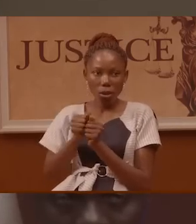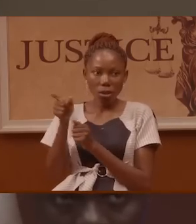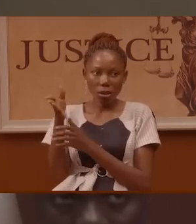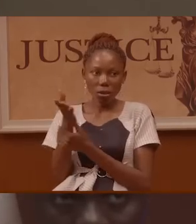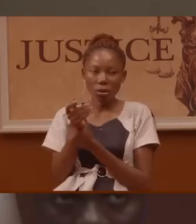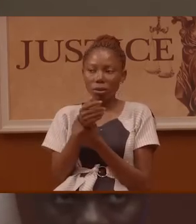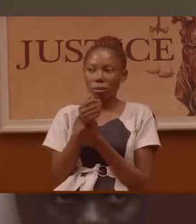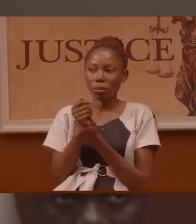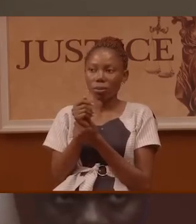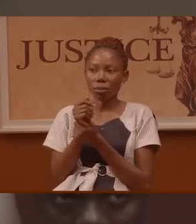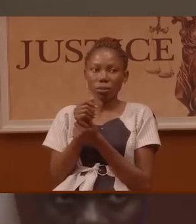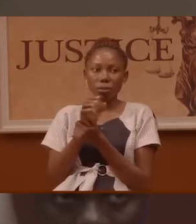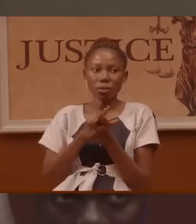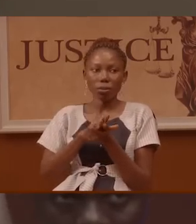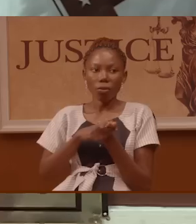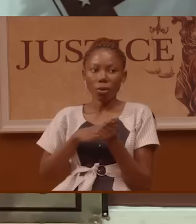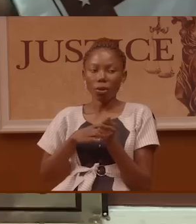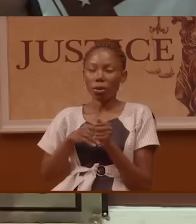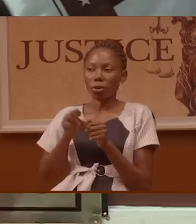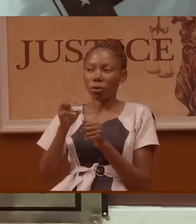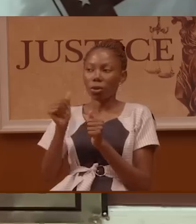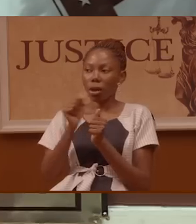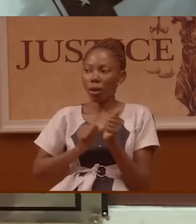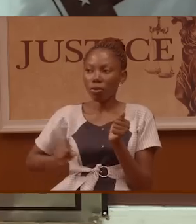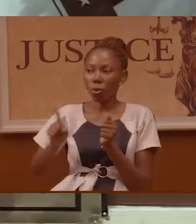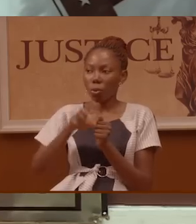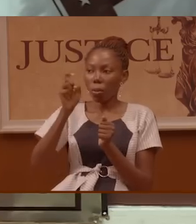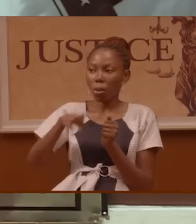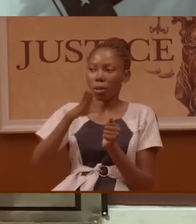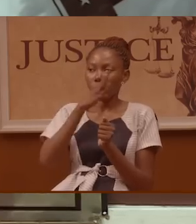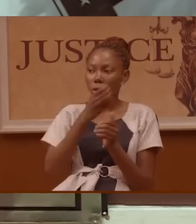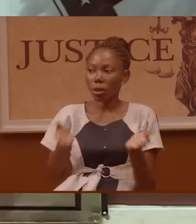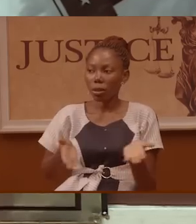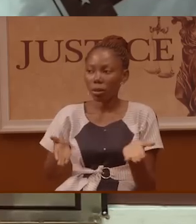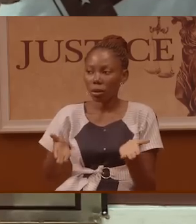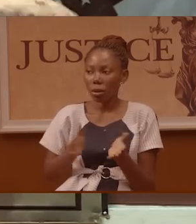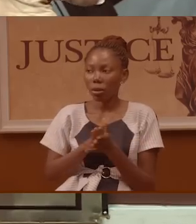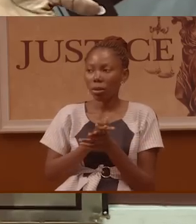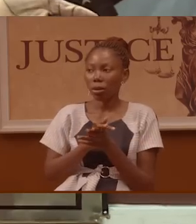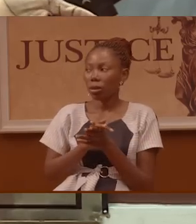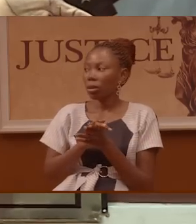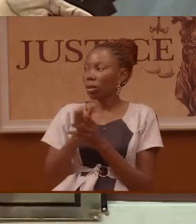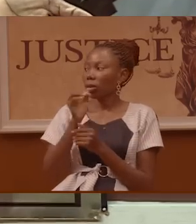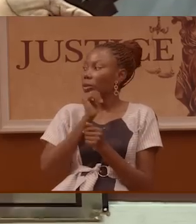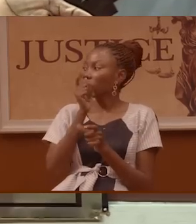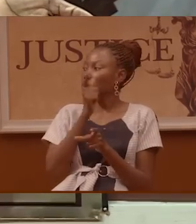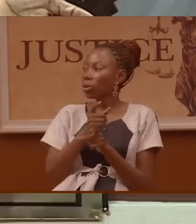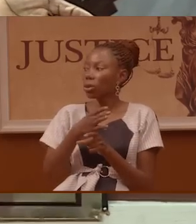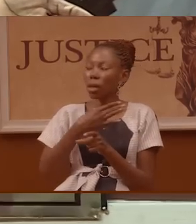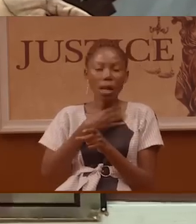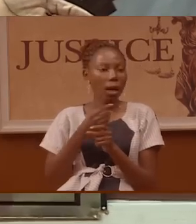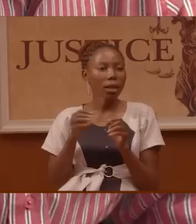You see what I'm talking about? Everybody needs to come around. It's just an exercise in futility.